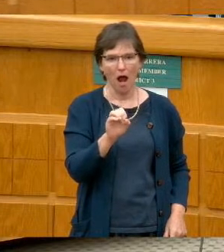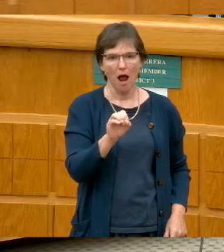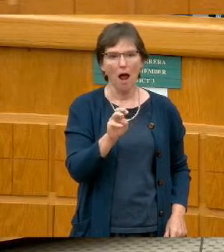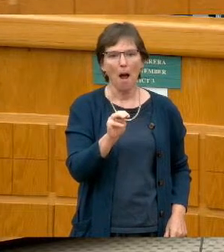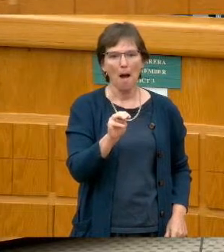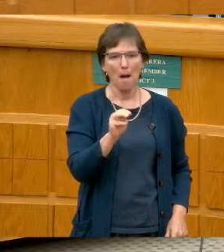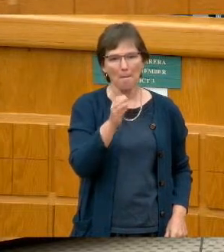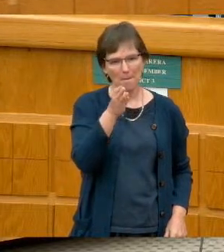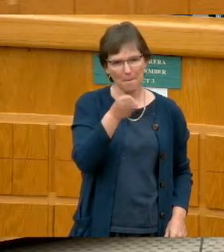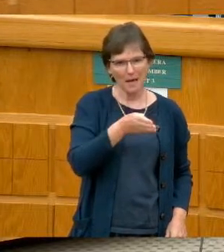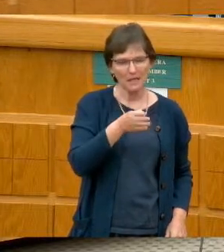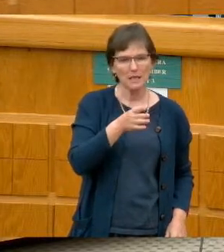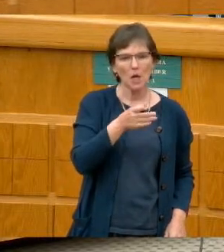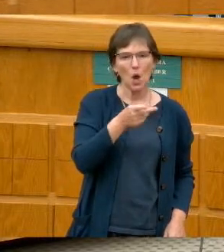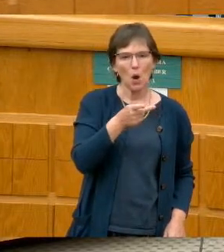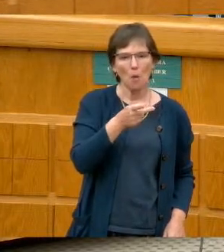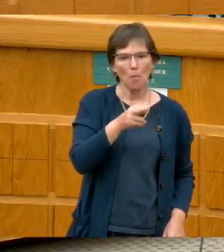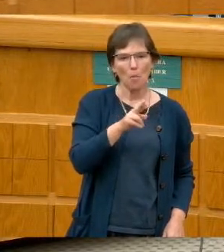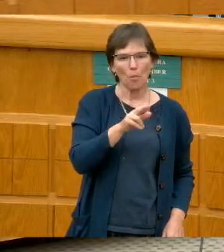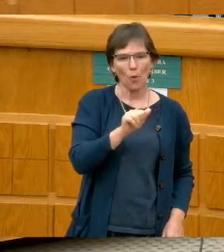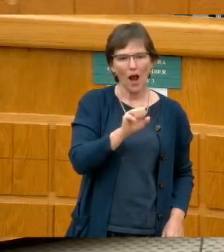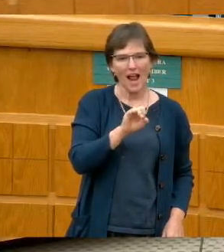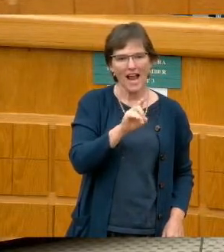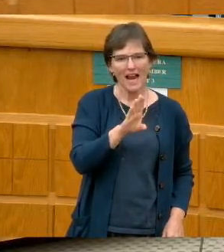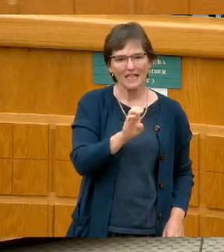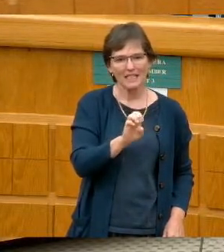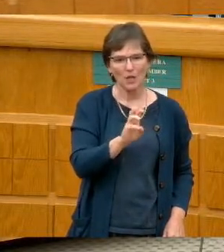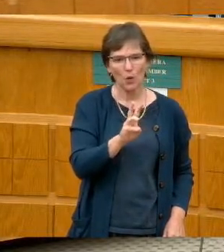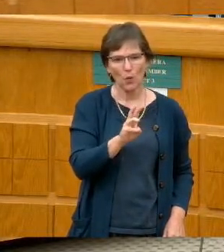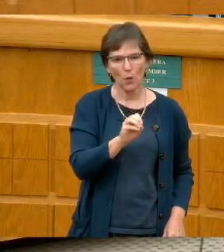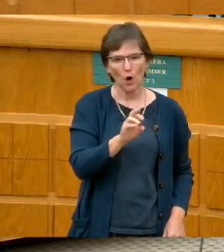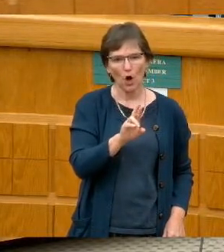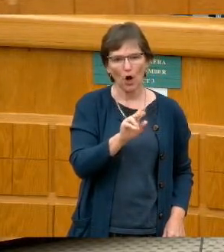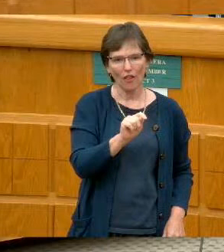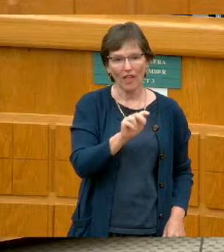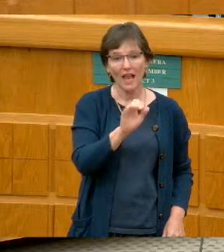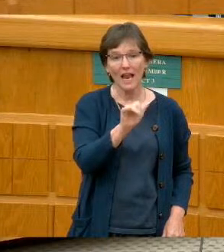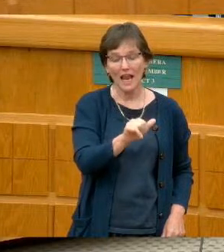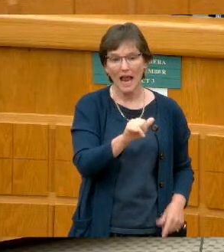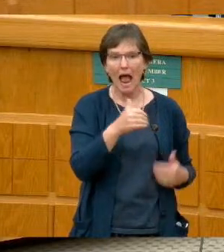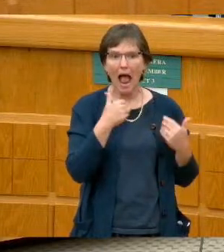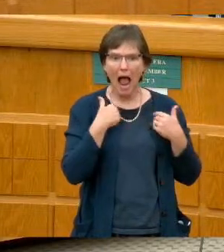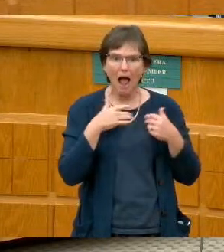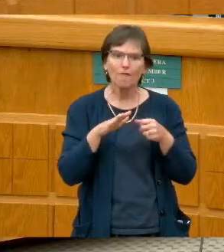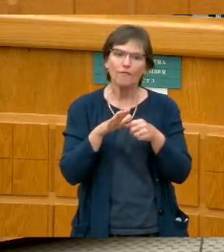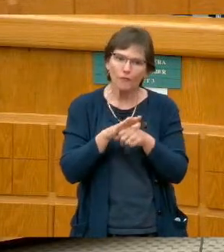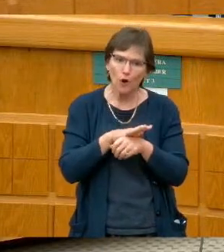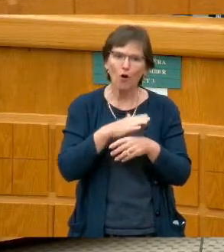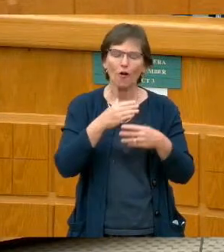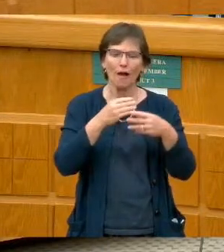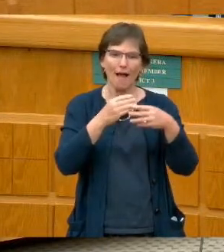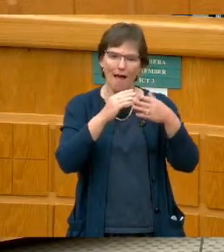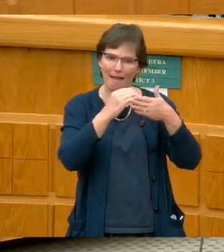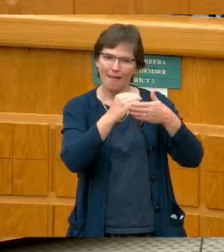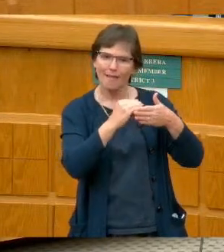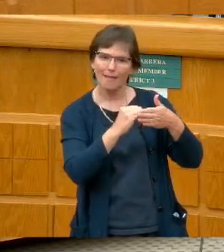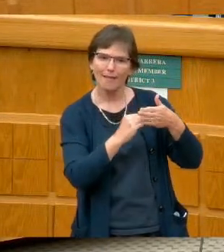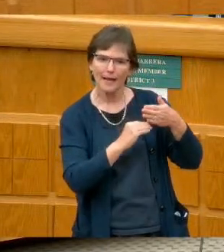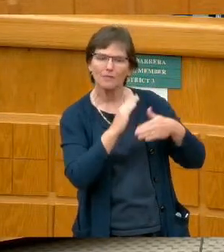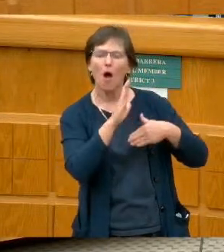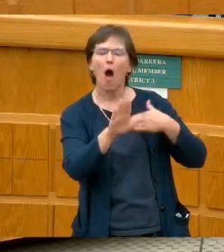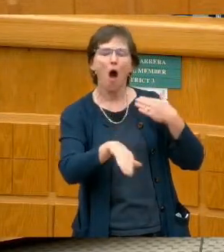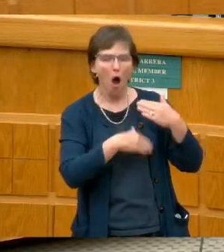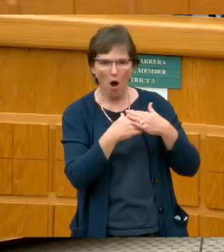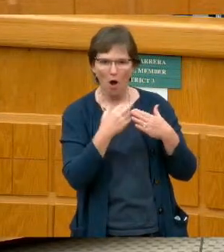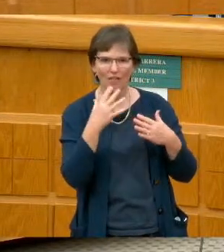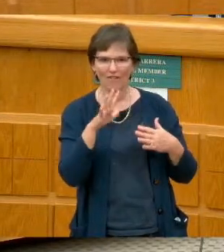www.cctexas.com/praiseworthy. So I'll go over the list with you because I think they deserve some public recognition and public thanks, and so I want